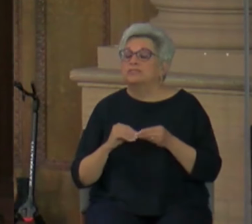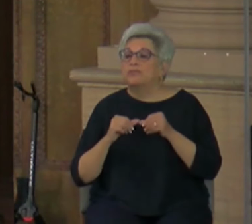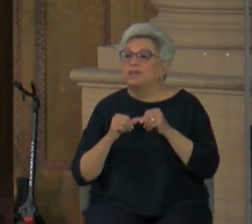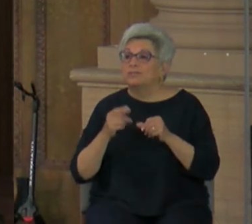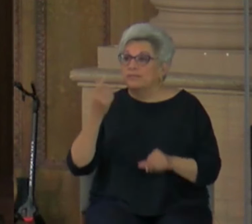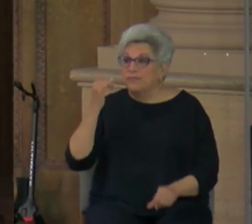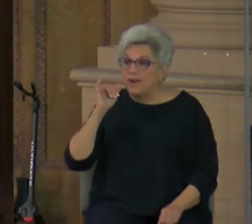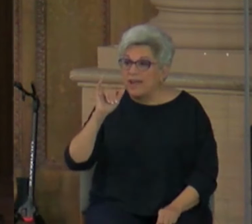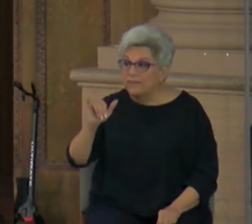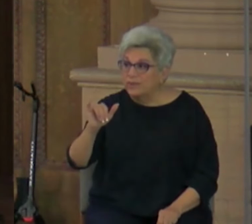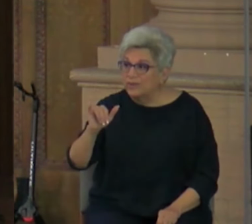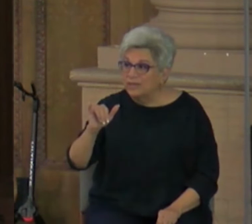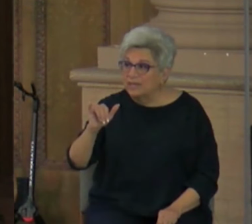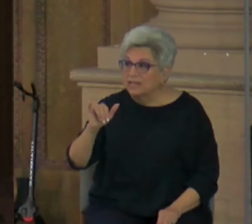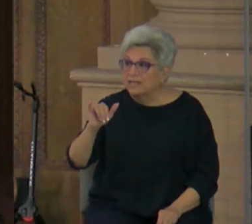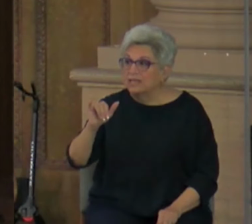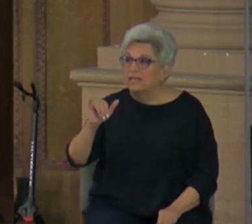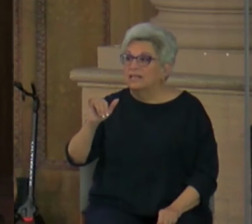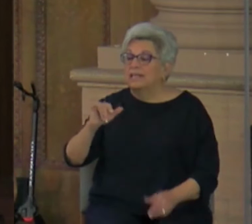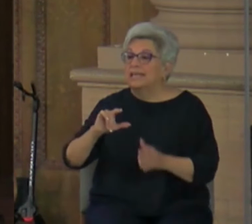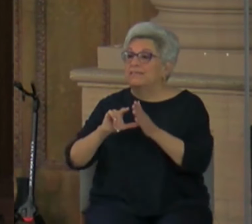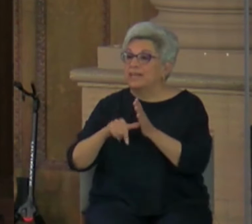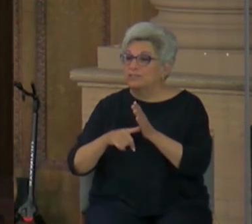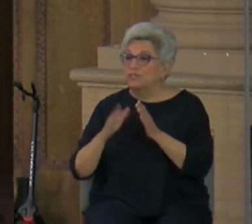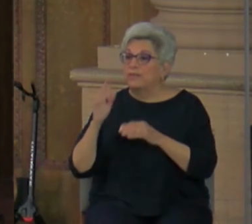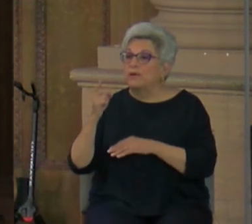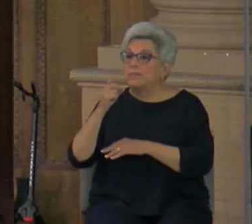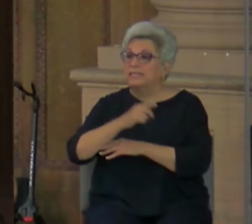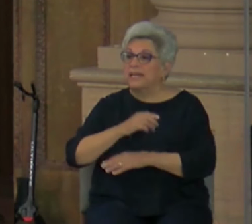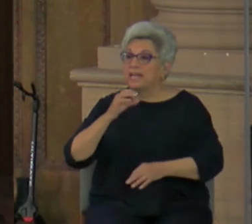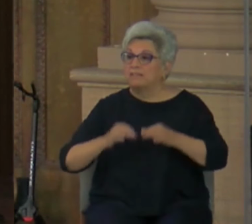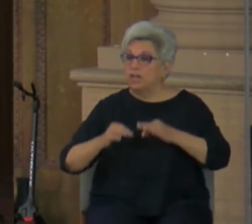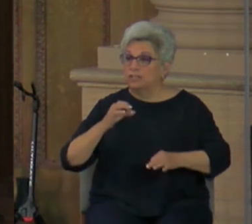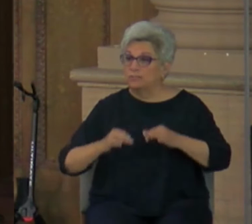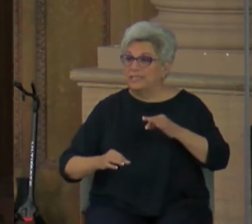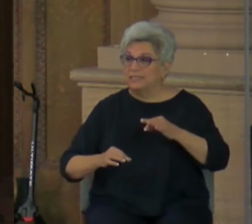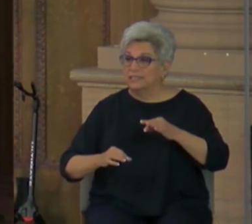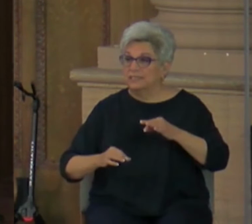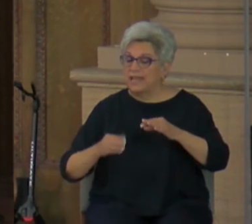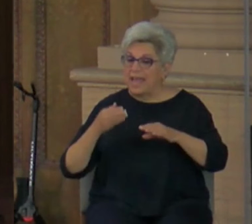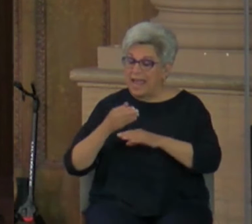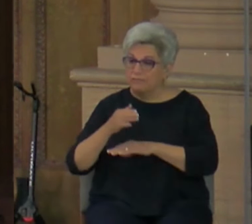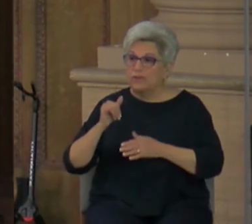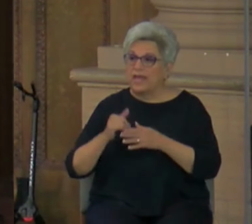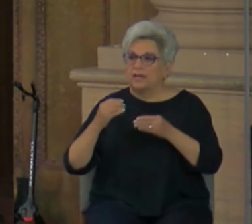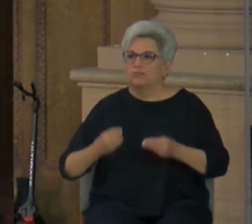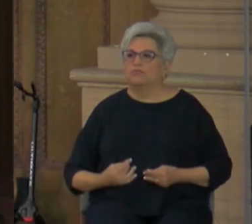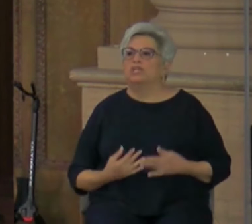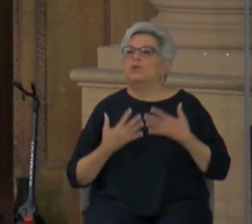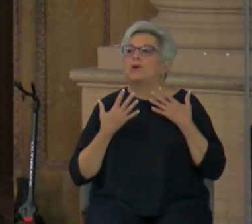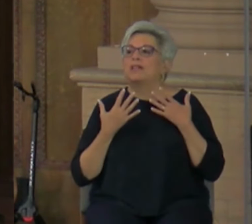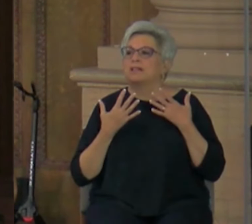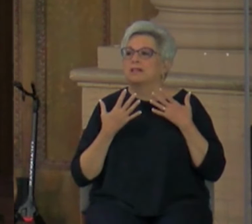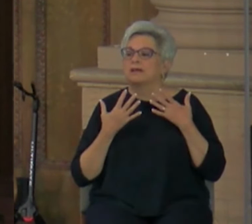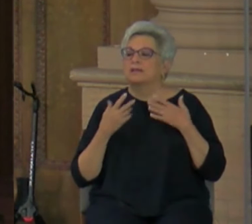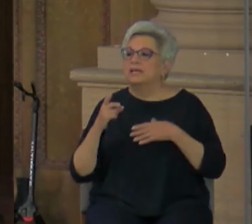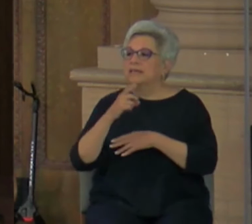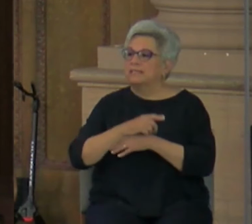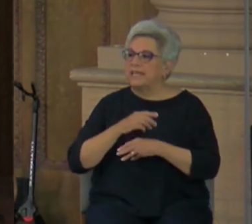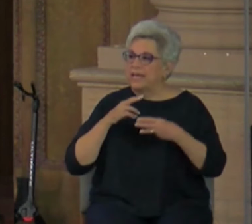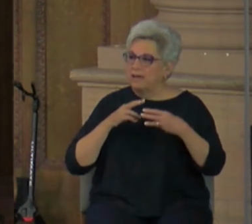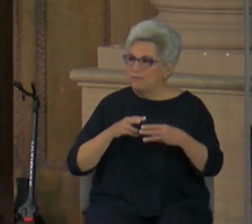our stories are trending is that there's coming a day when there will be judgment followed by renewal. The day of battle and